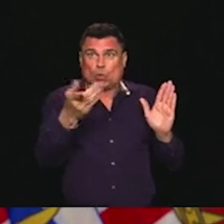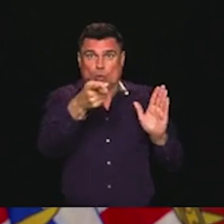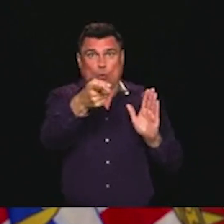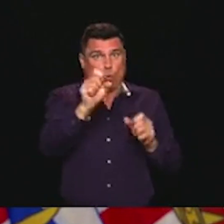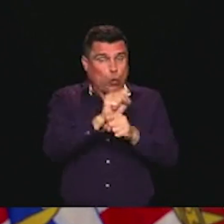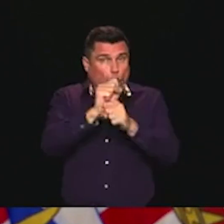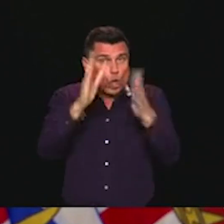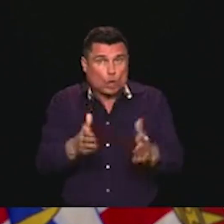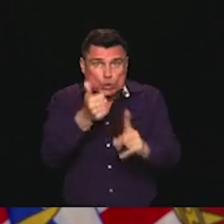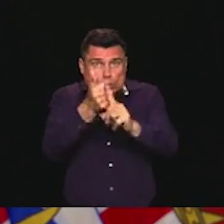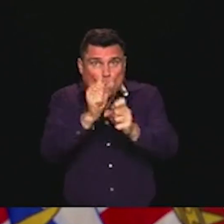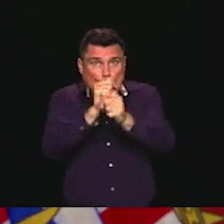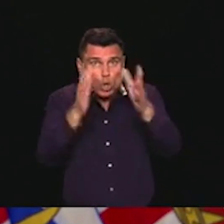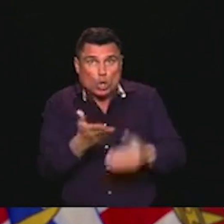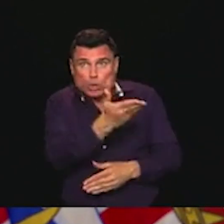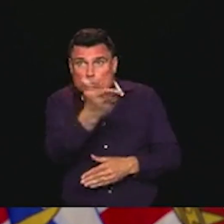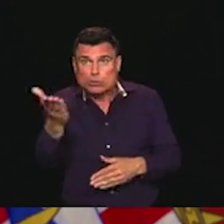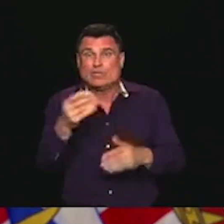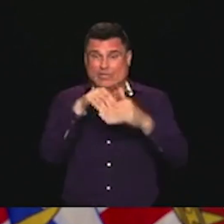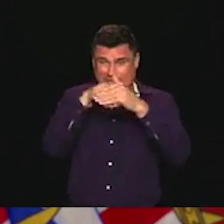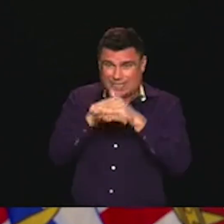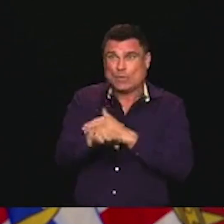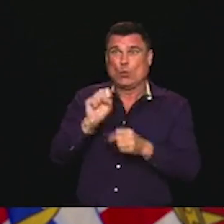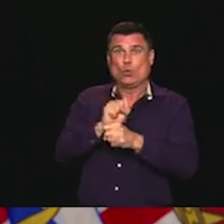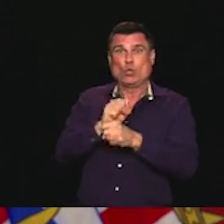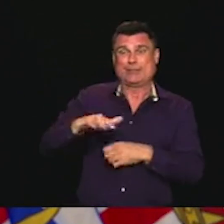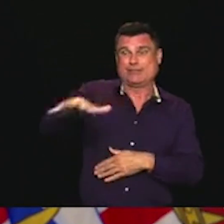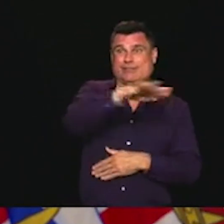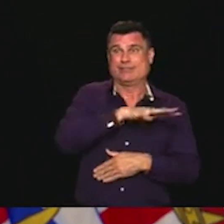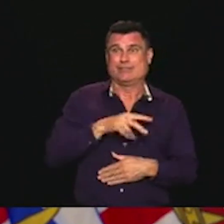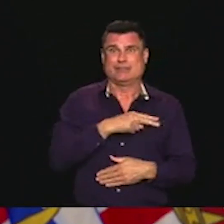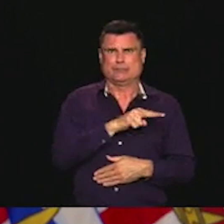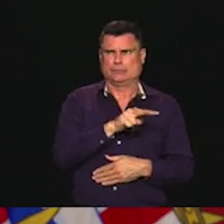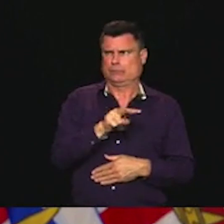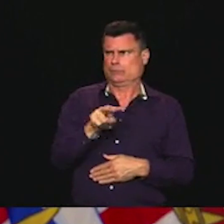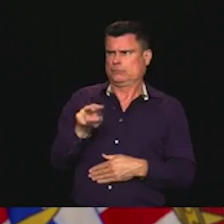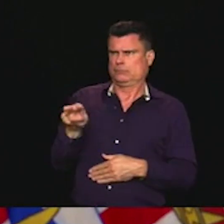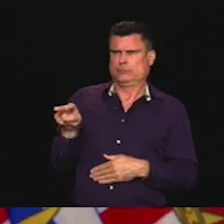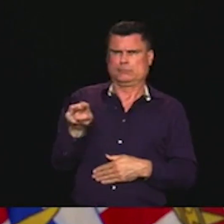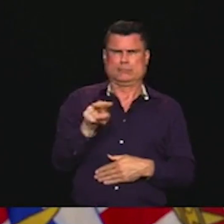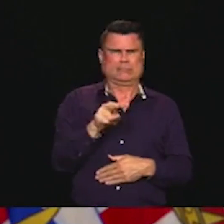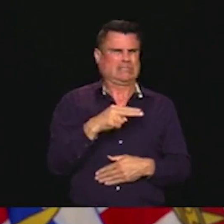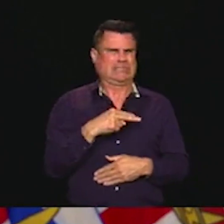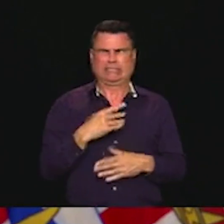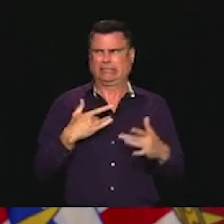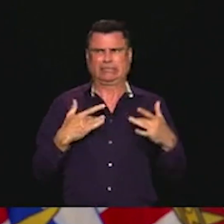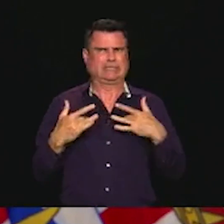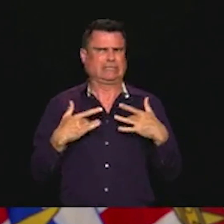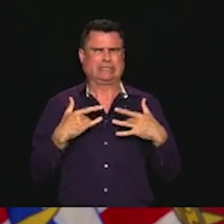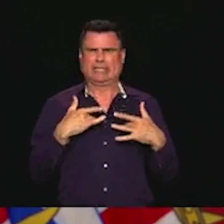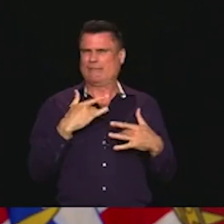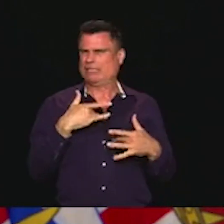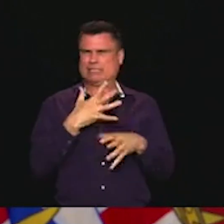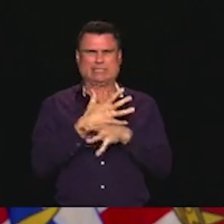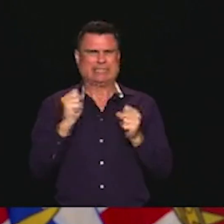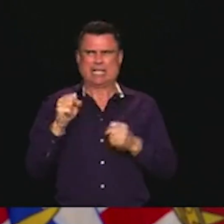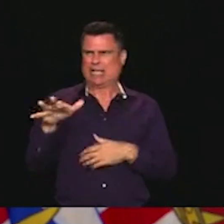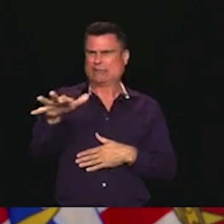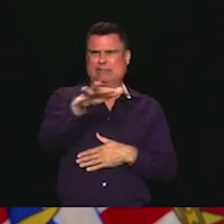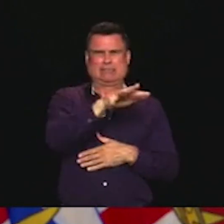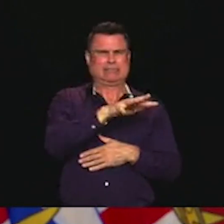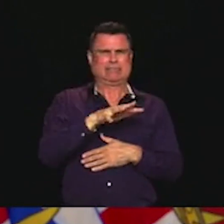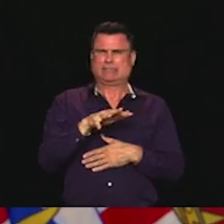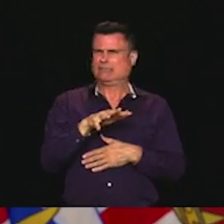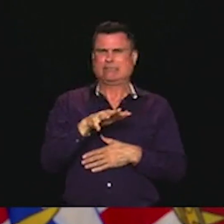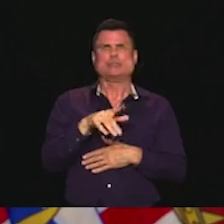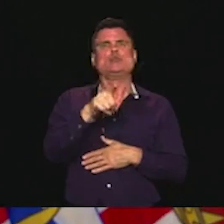employee and you have concerns about your workplace environment, as in any other environment, WorkSafe BC is the